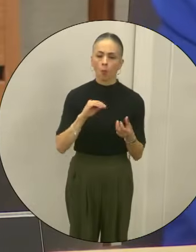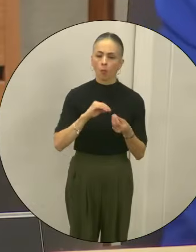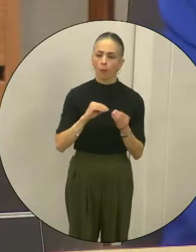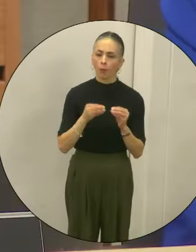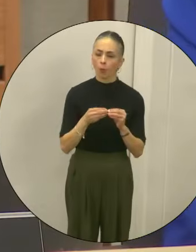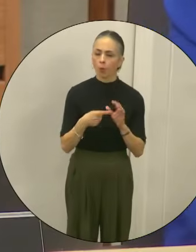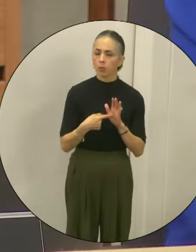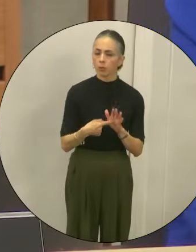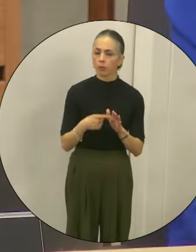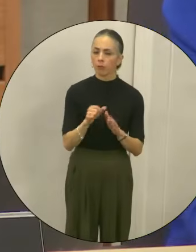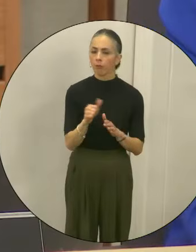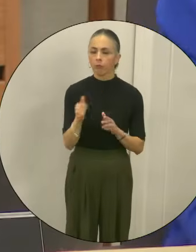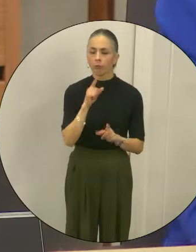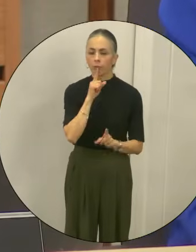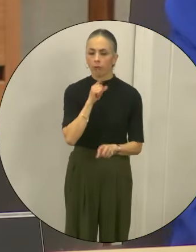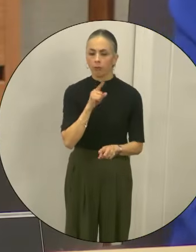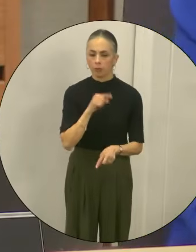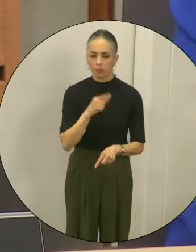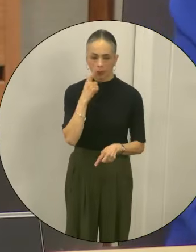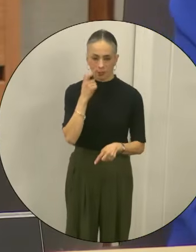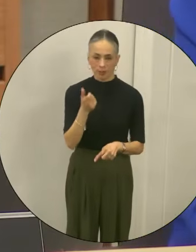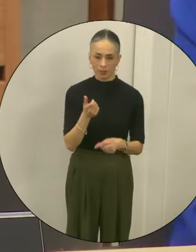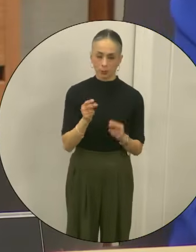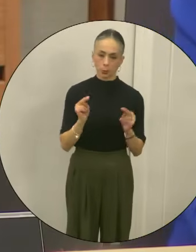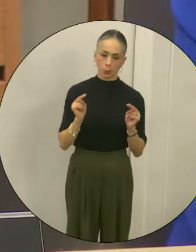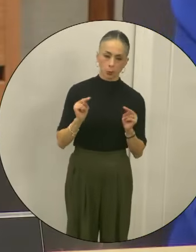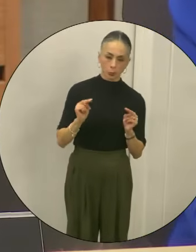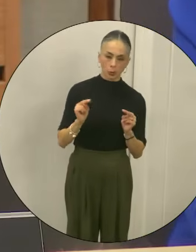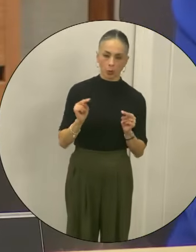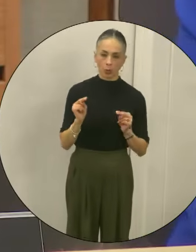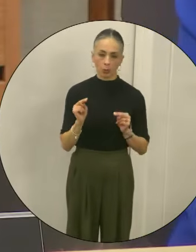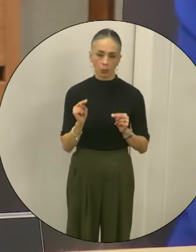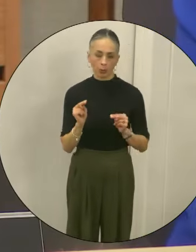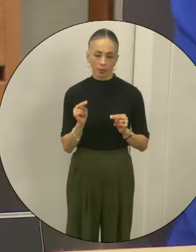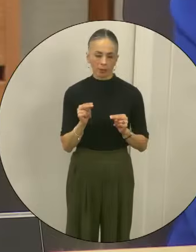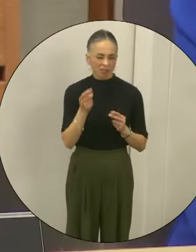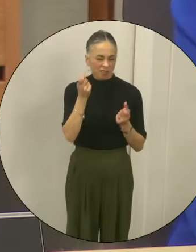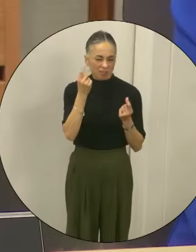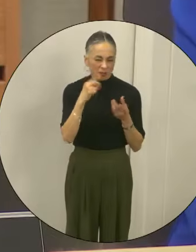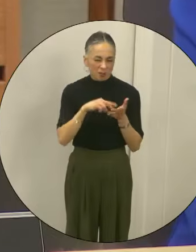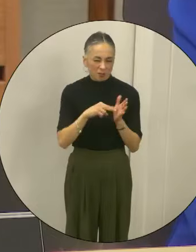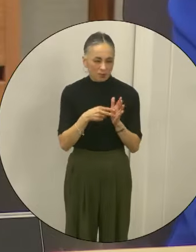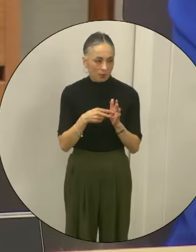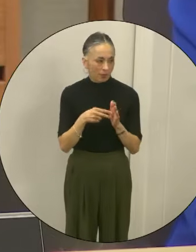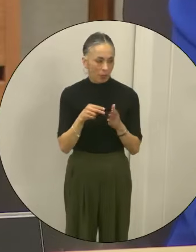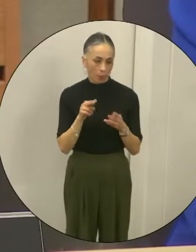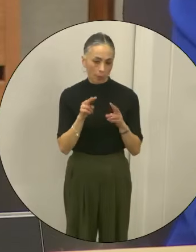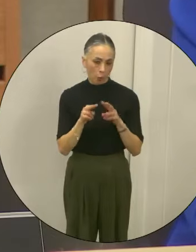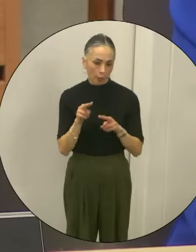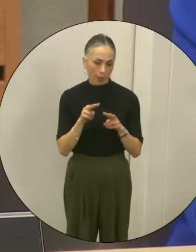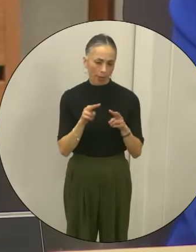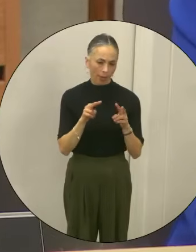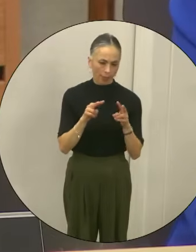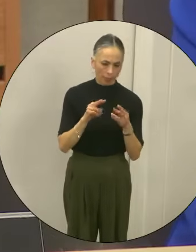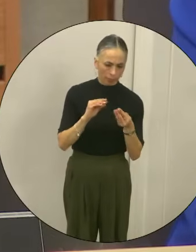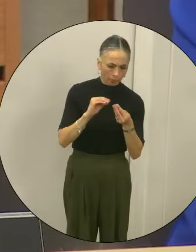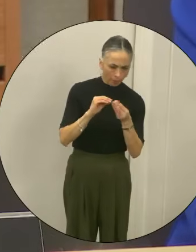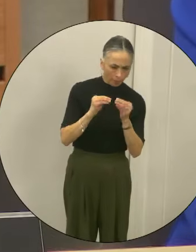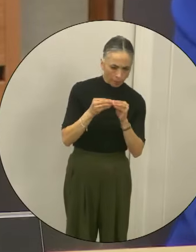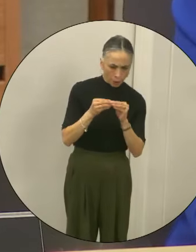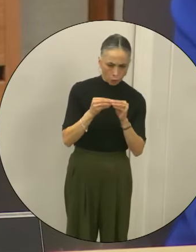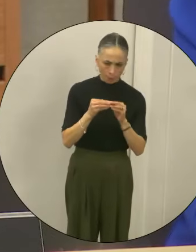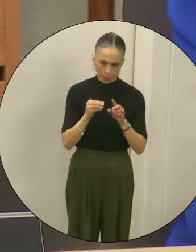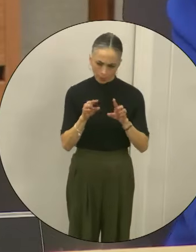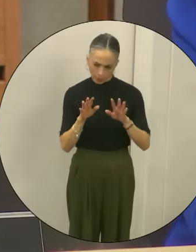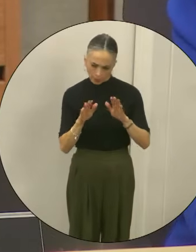represent other answers? Like, is there a neutral? Do you understand what I'm saying? When I'm looking at the measurement of how we come up